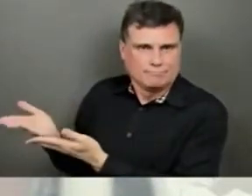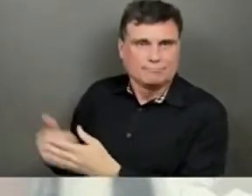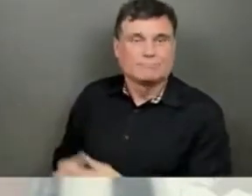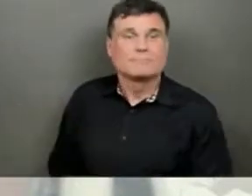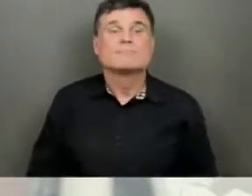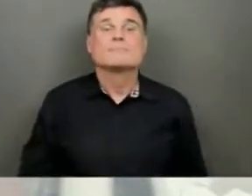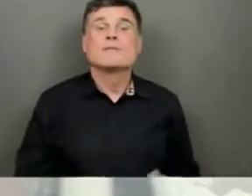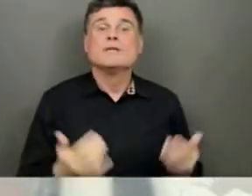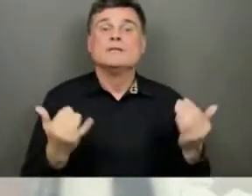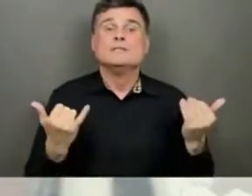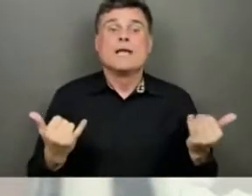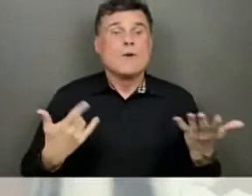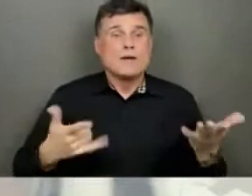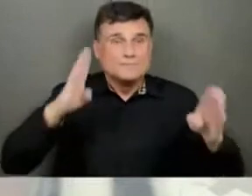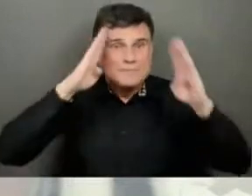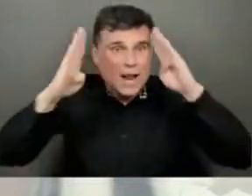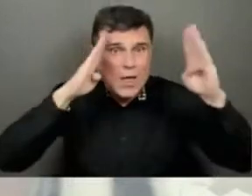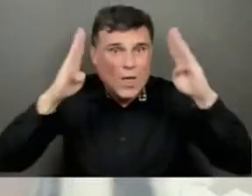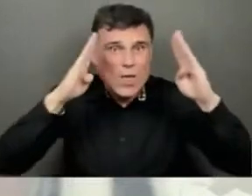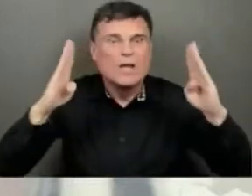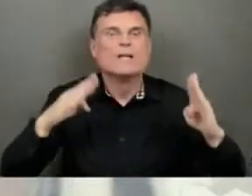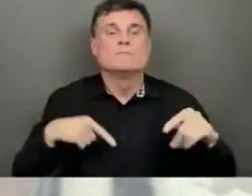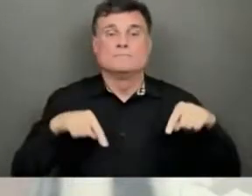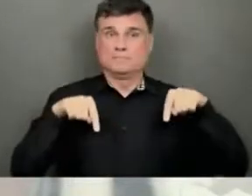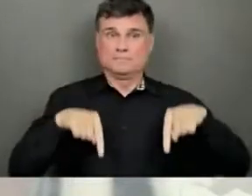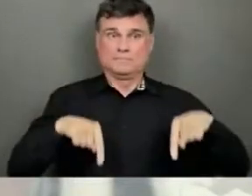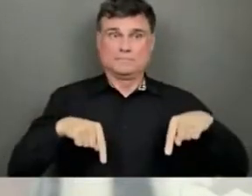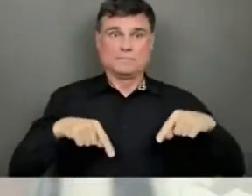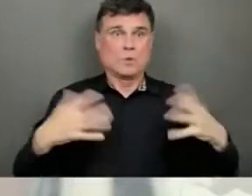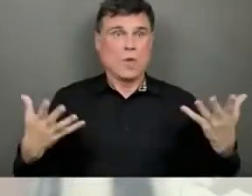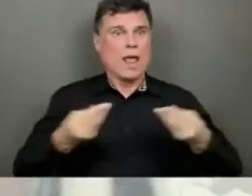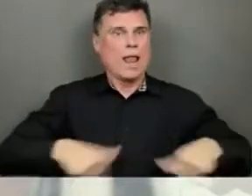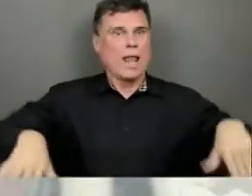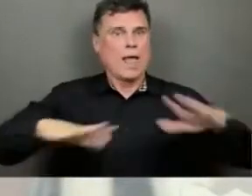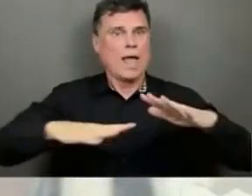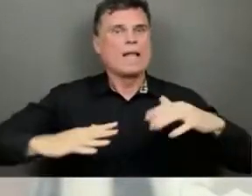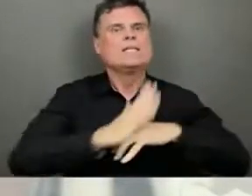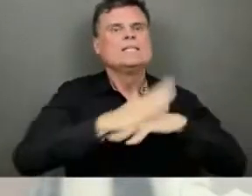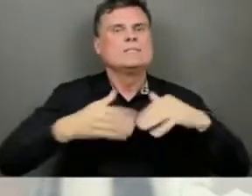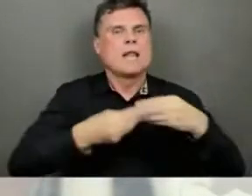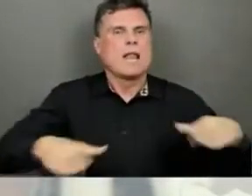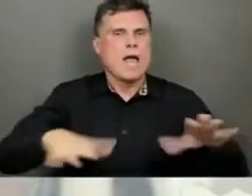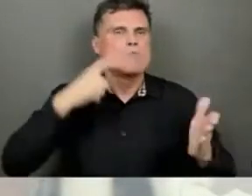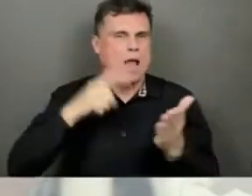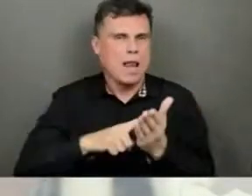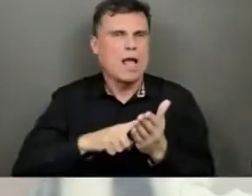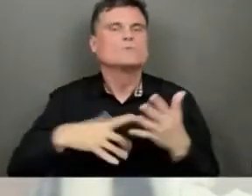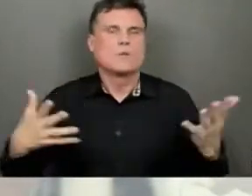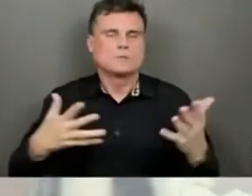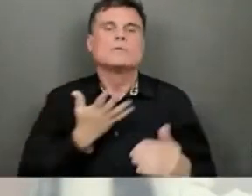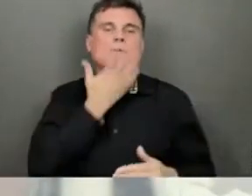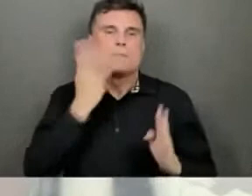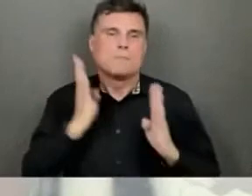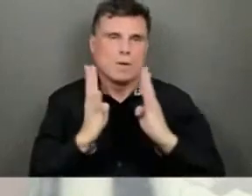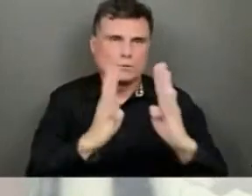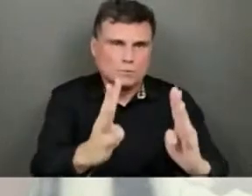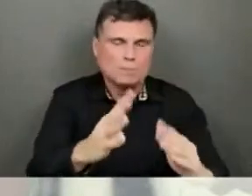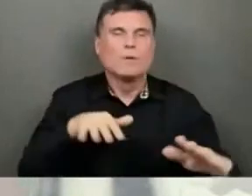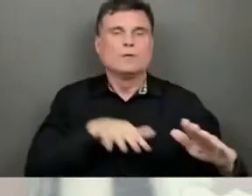briefing on the territories of the Musqueam, the Squamish, of the Tsleil-Waututh First Nations. We are honored to be here on their